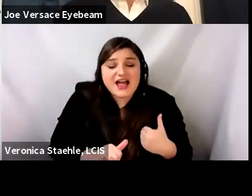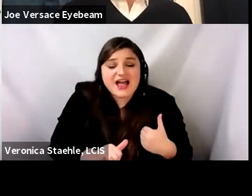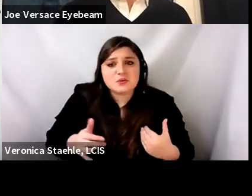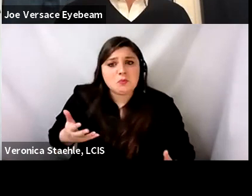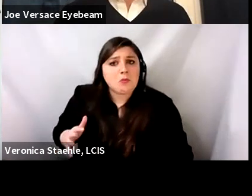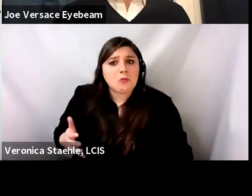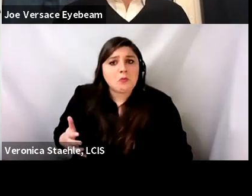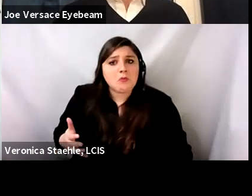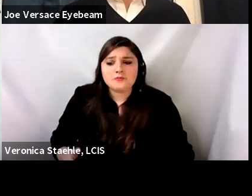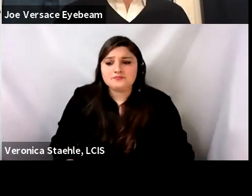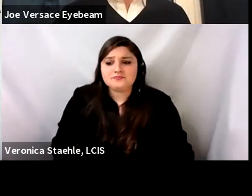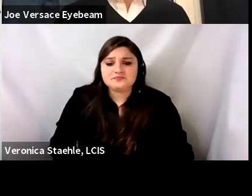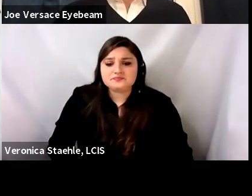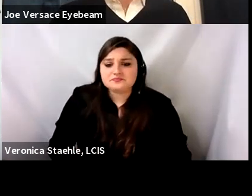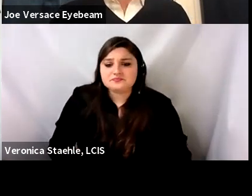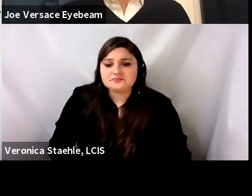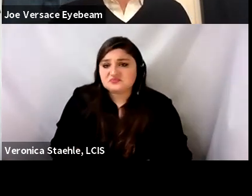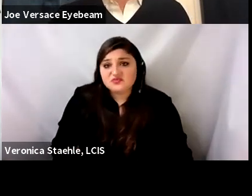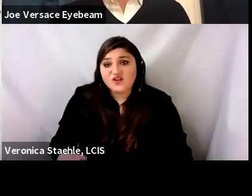case, yeah, in those early days,